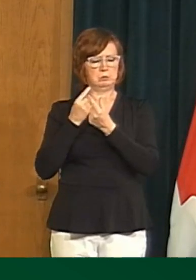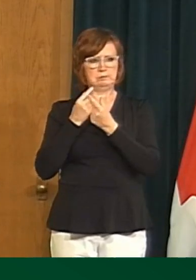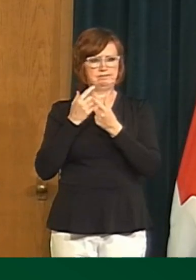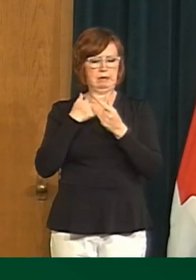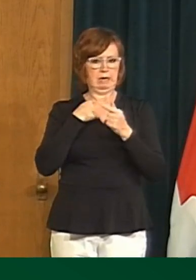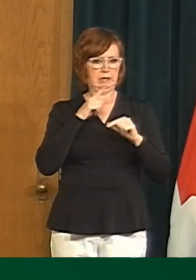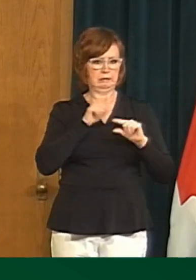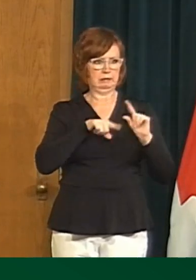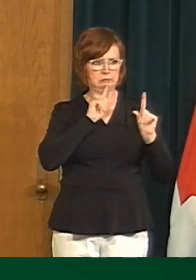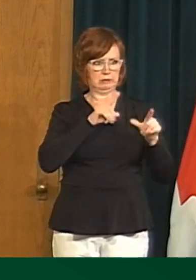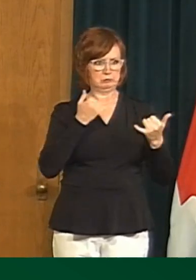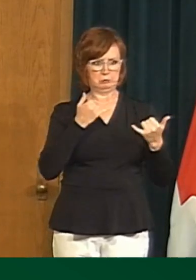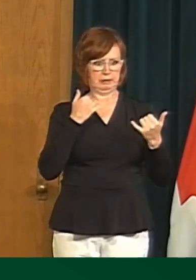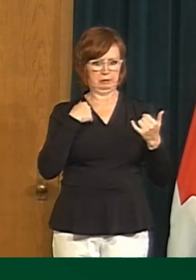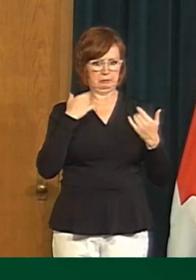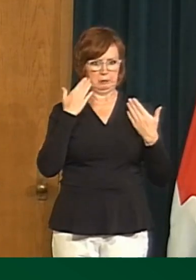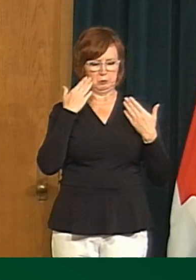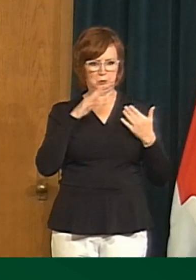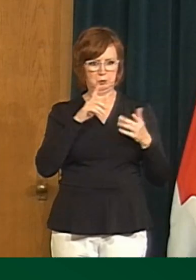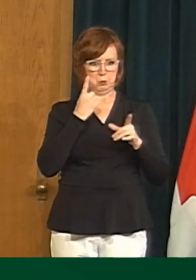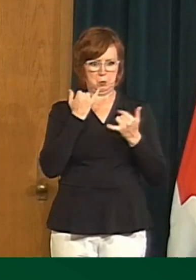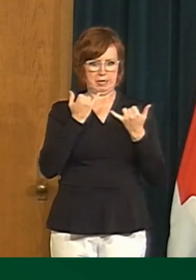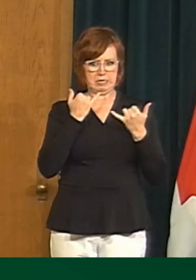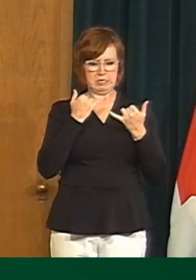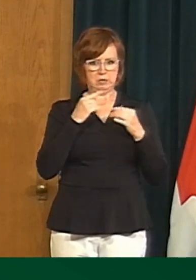have the answer in front of me with respect to the